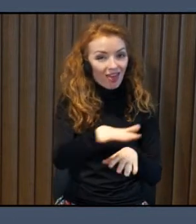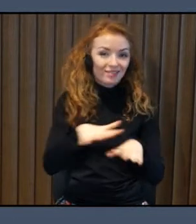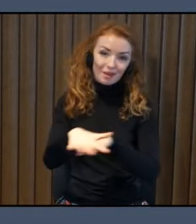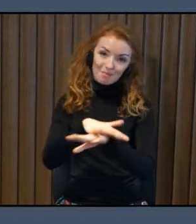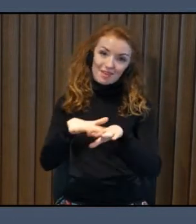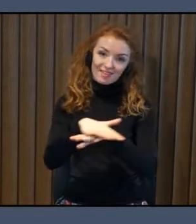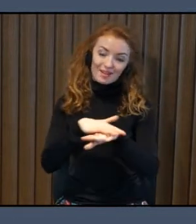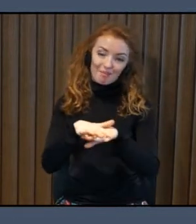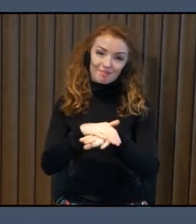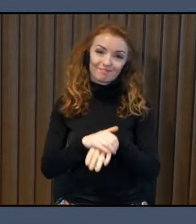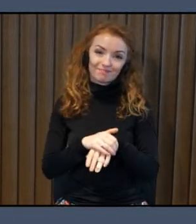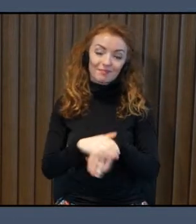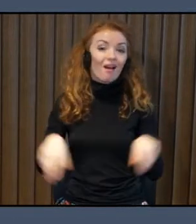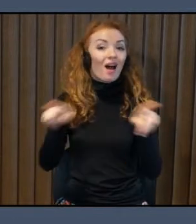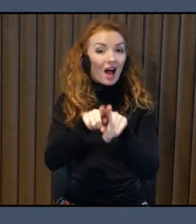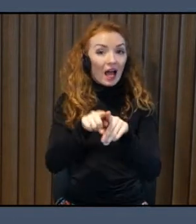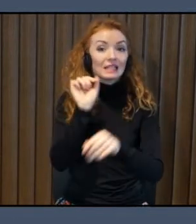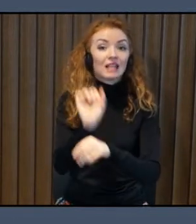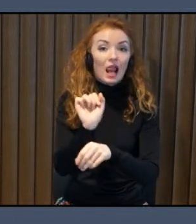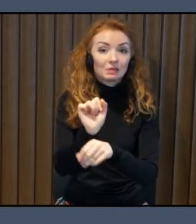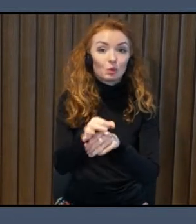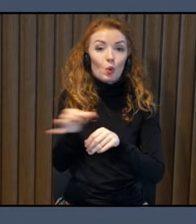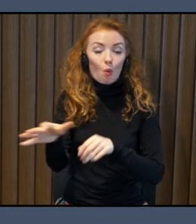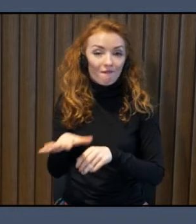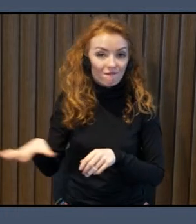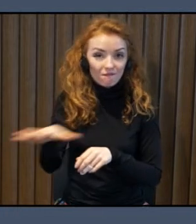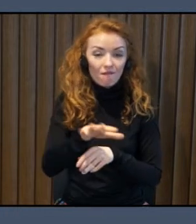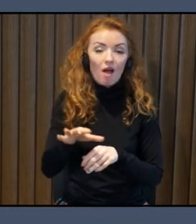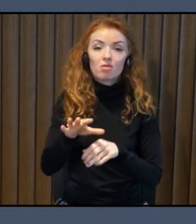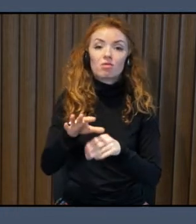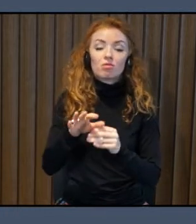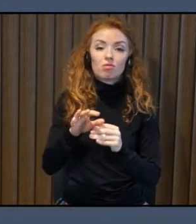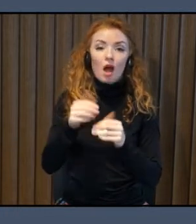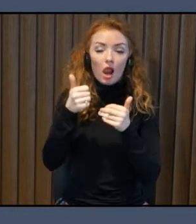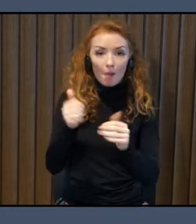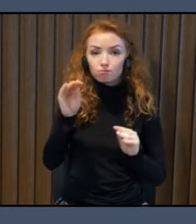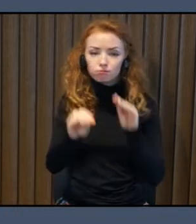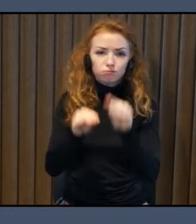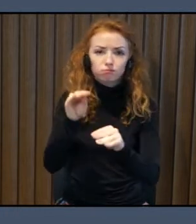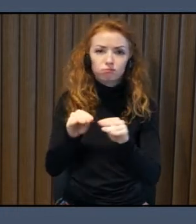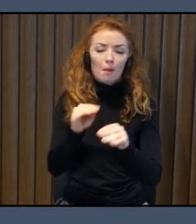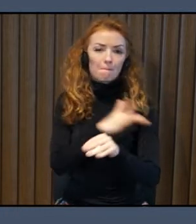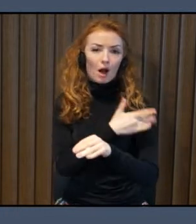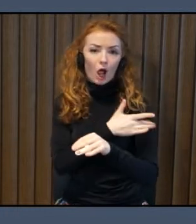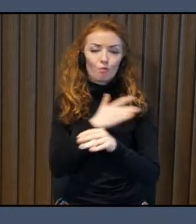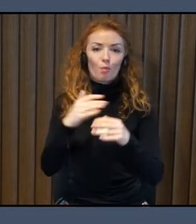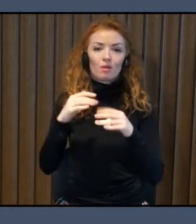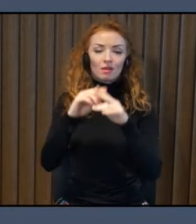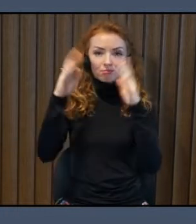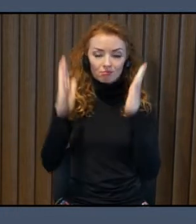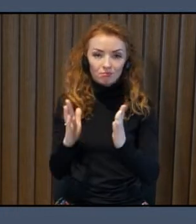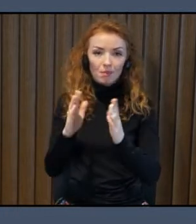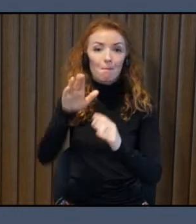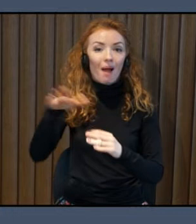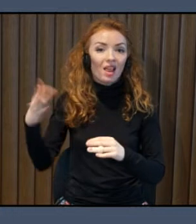creating the place where they can promote communication between those people. Also in Salaspils municipality, there